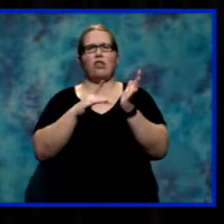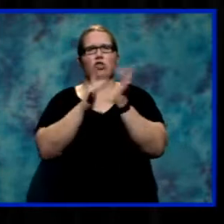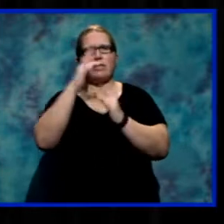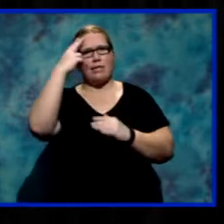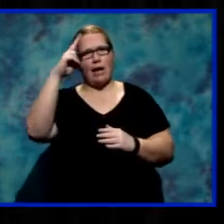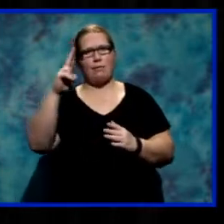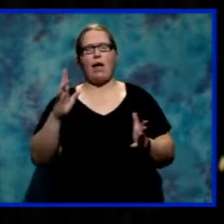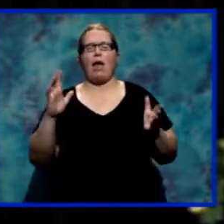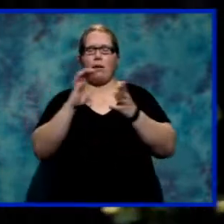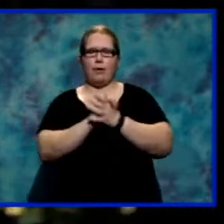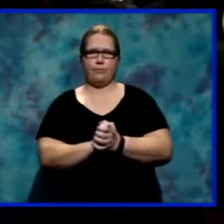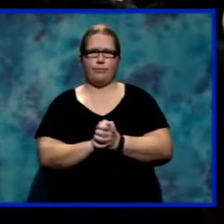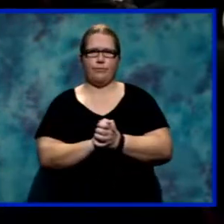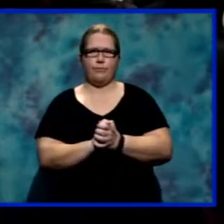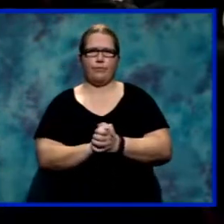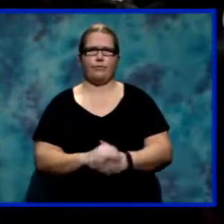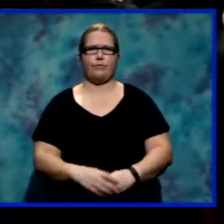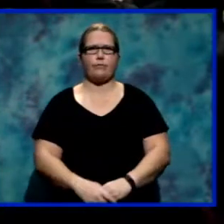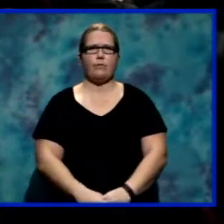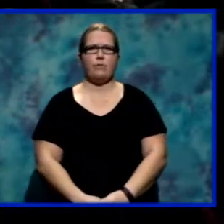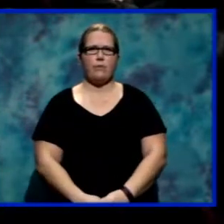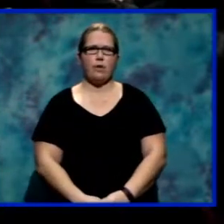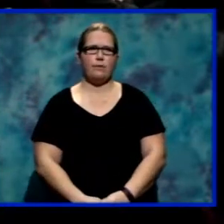pray. Amen.